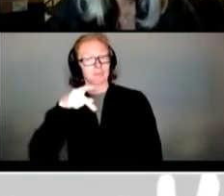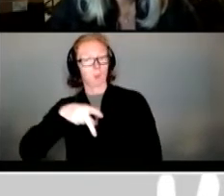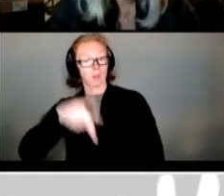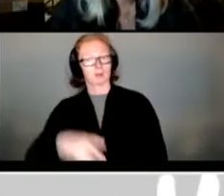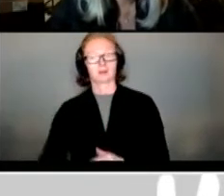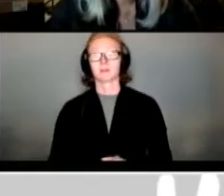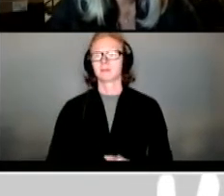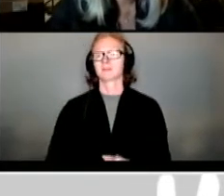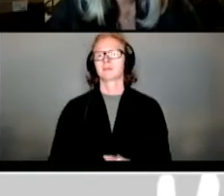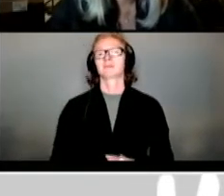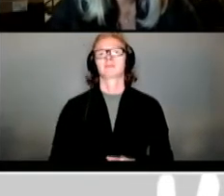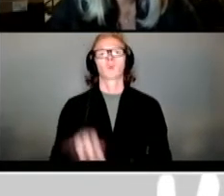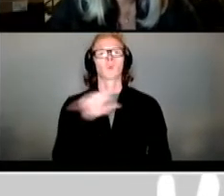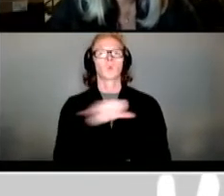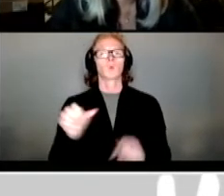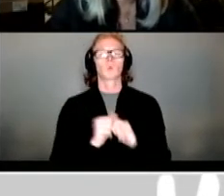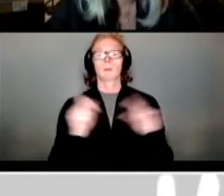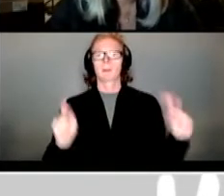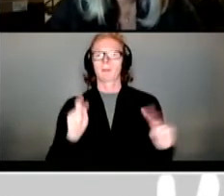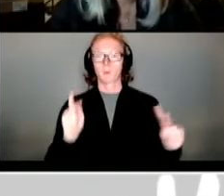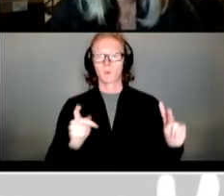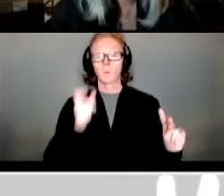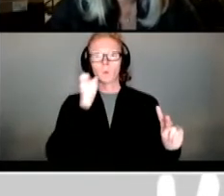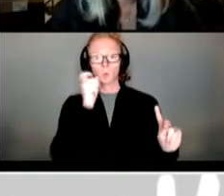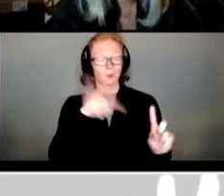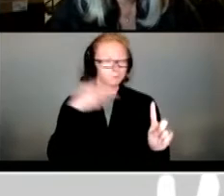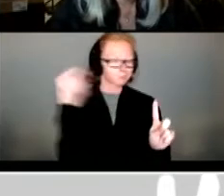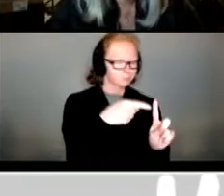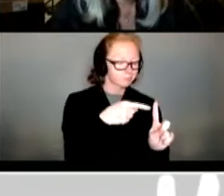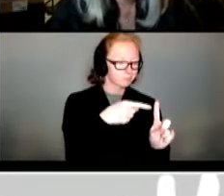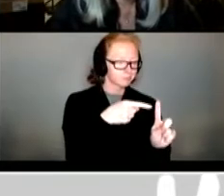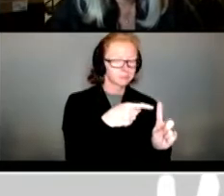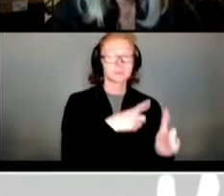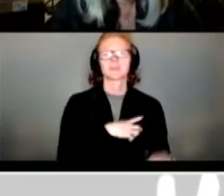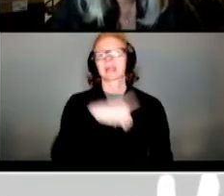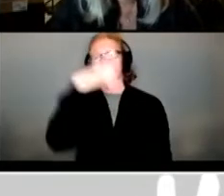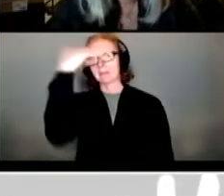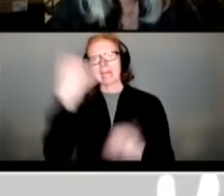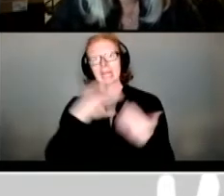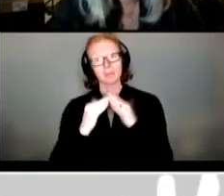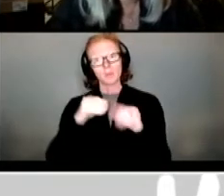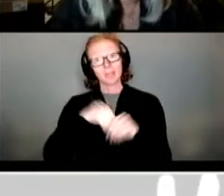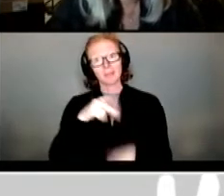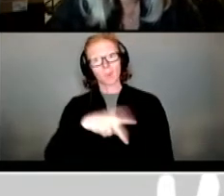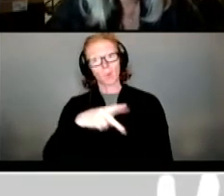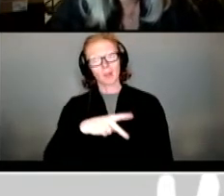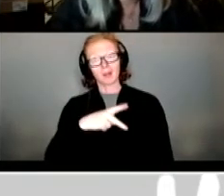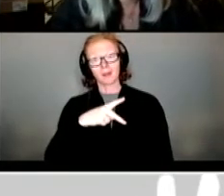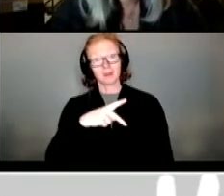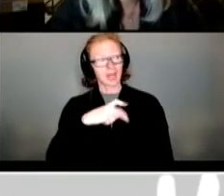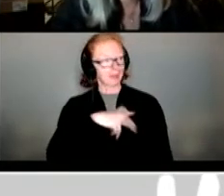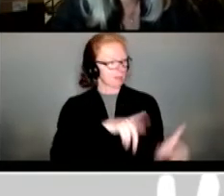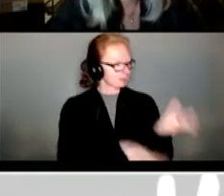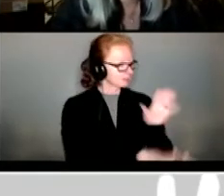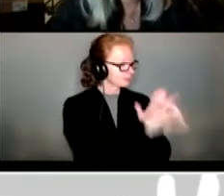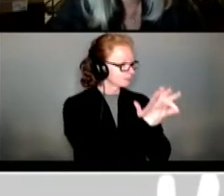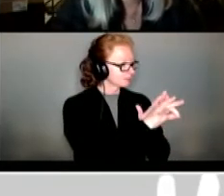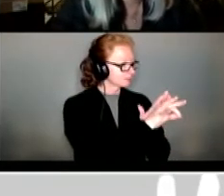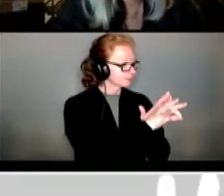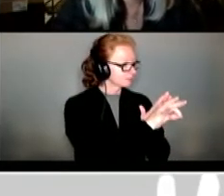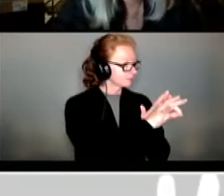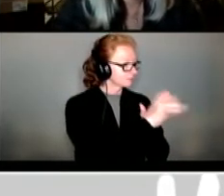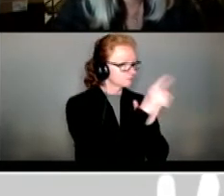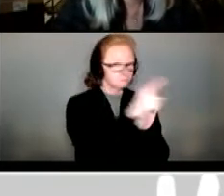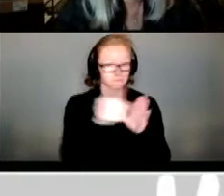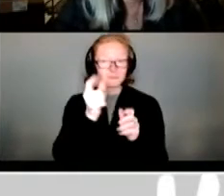those people who have been targeted, and especially the Black community here in Portland. So we're here to look for